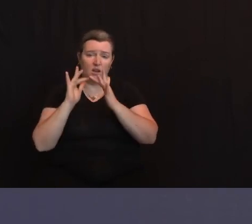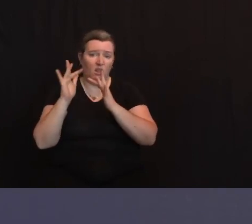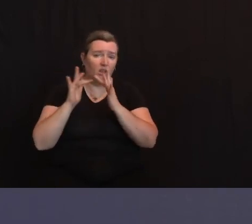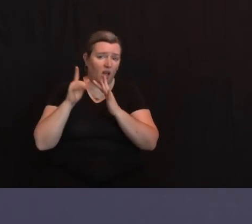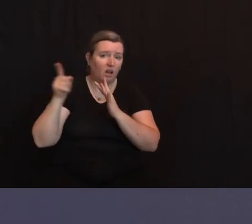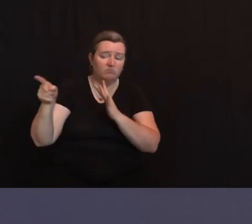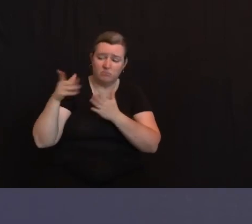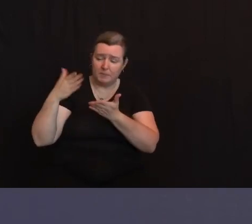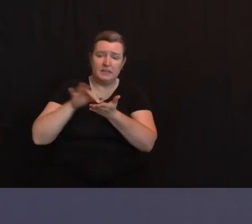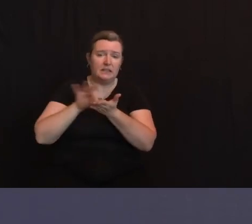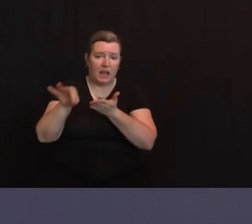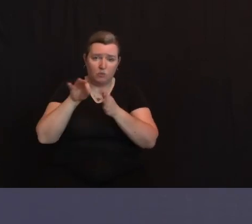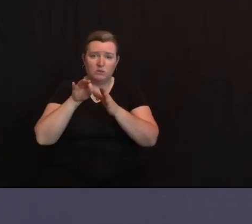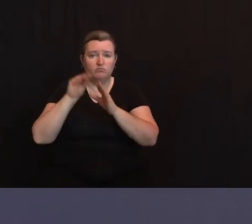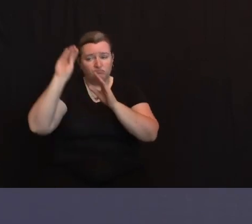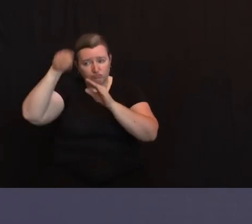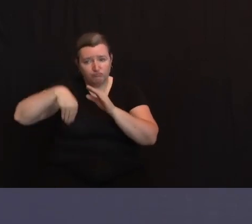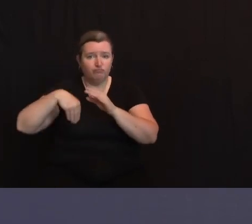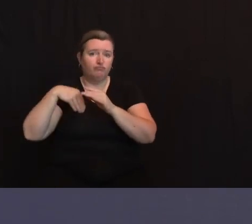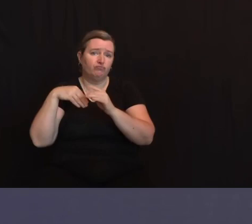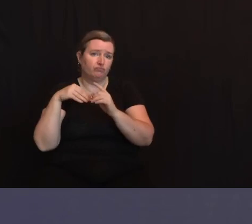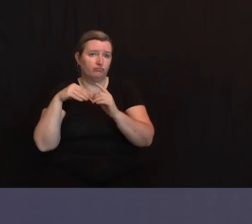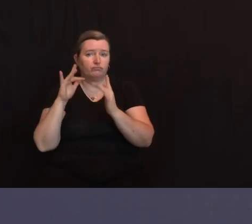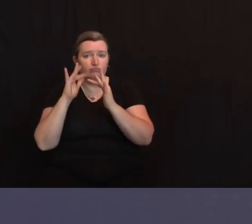we need that. We need it desperately.